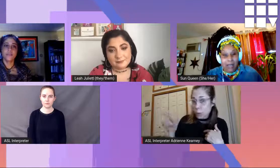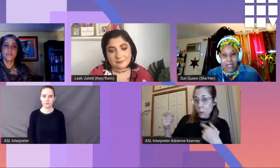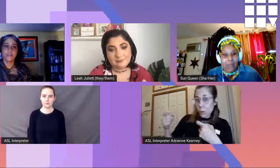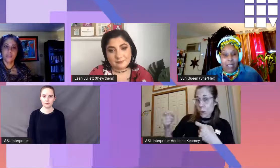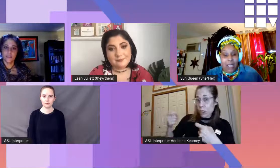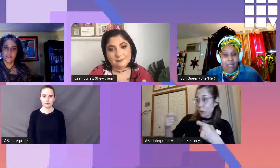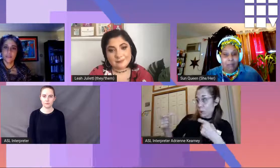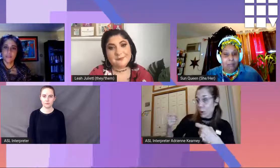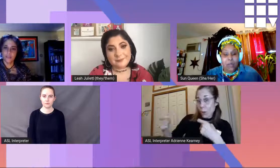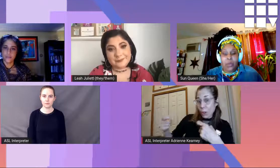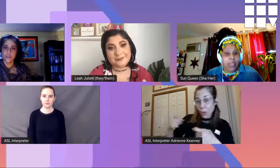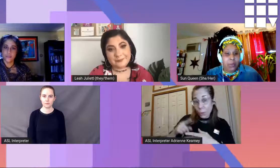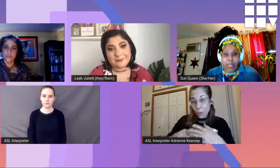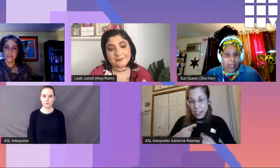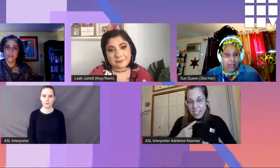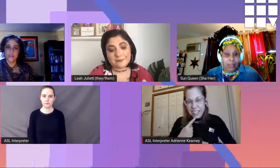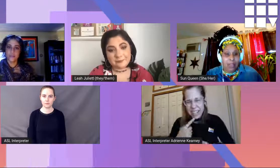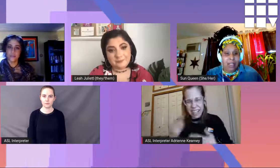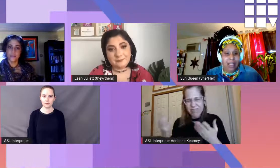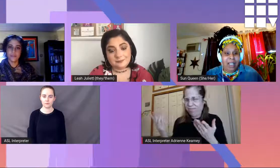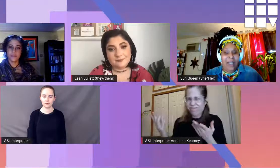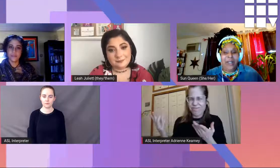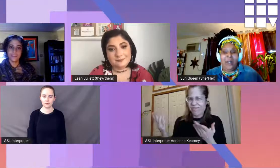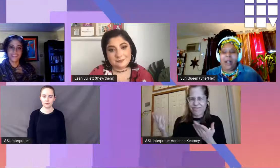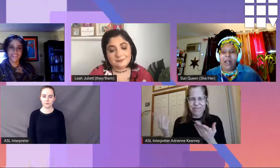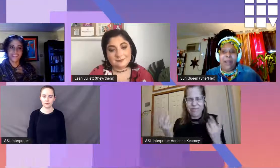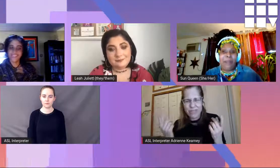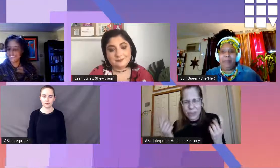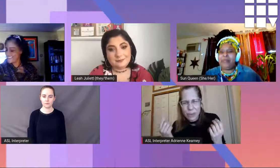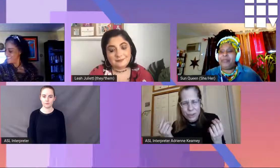my narrative. Like, what are we doing here?